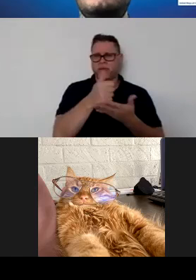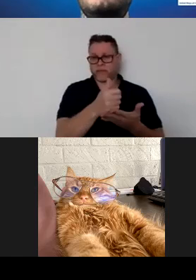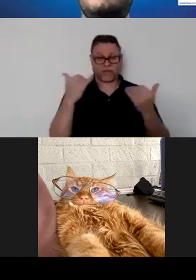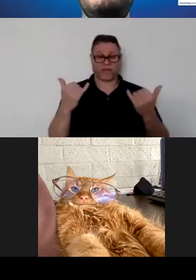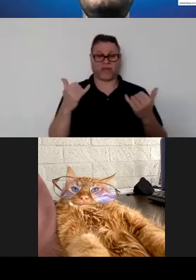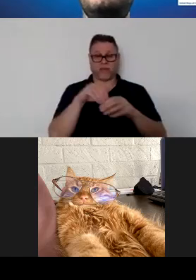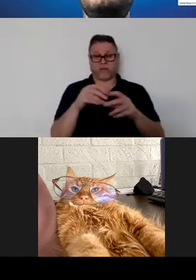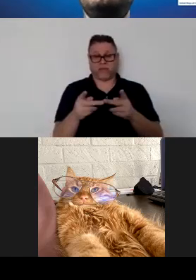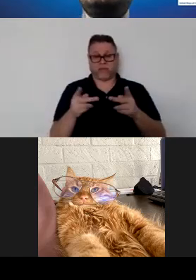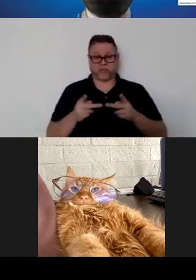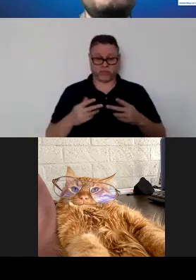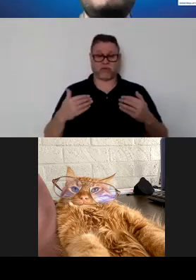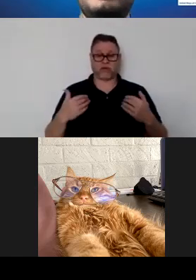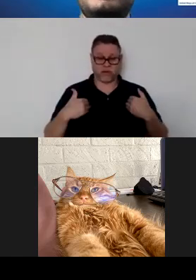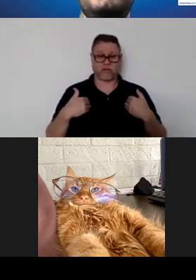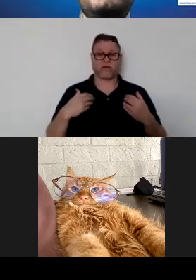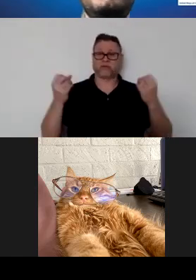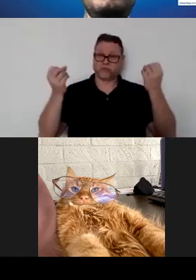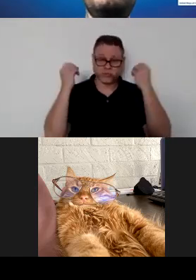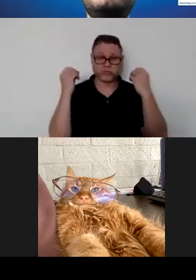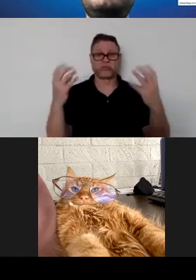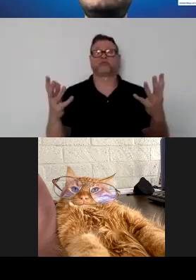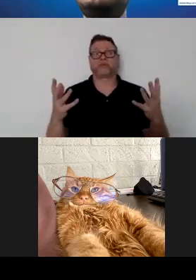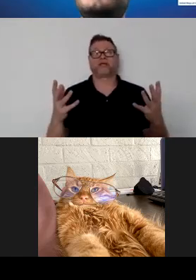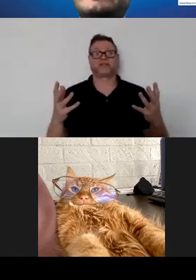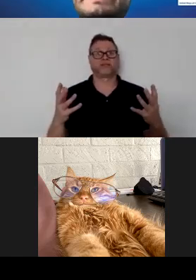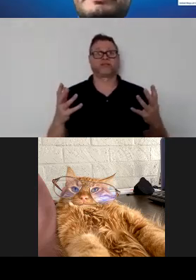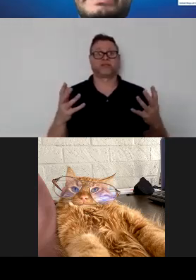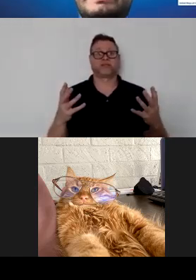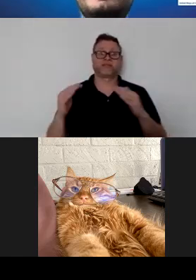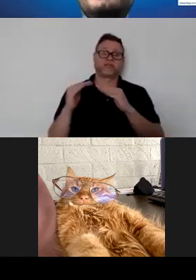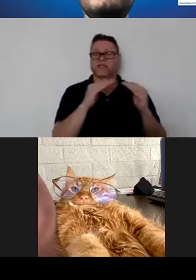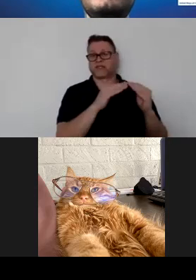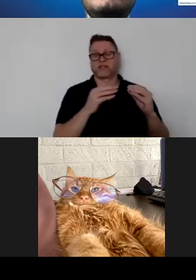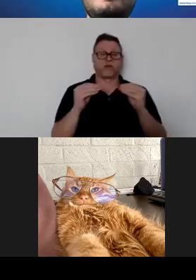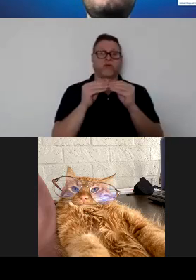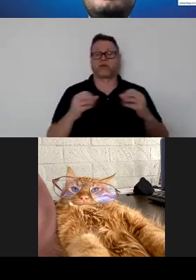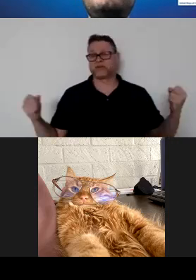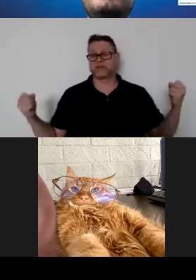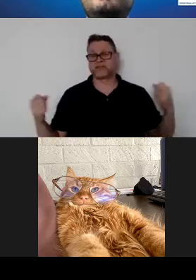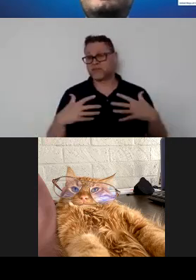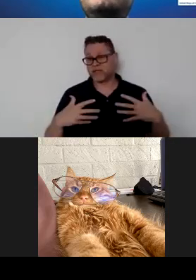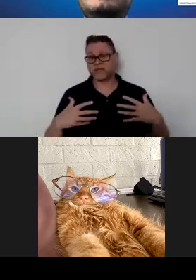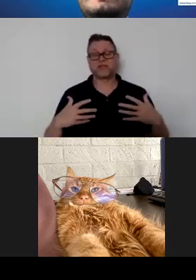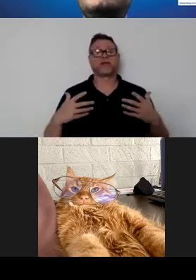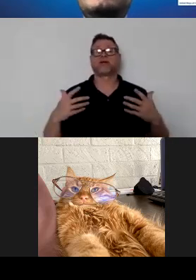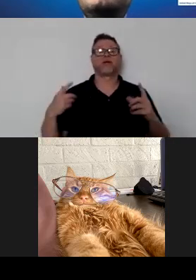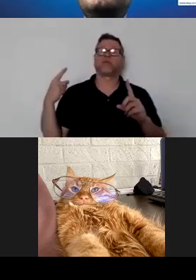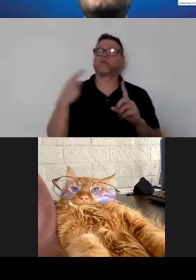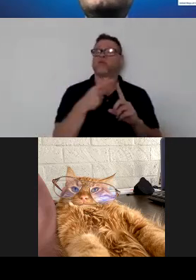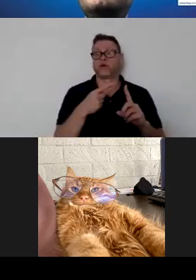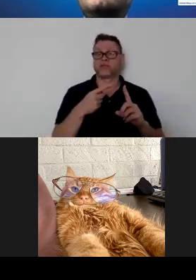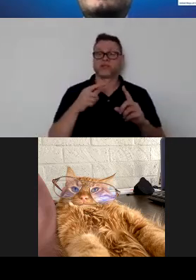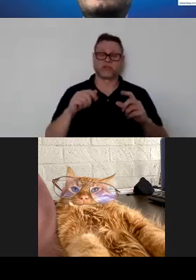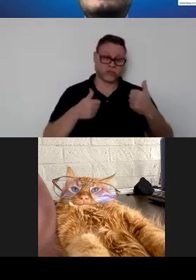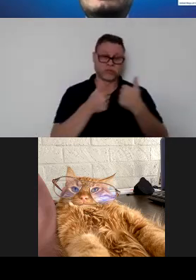position of having almost too many to choose from, which can be as equally intimidating. Now, the greatest challenge is, of